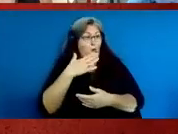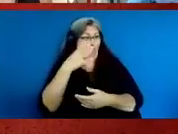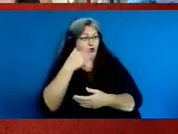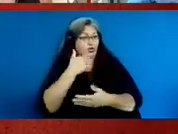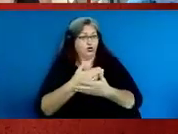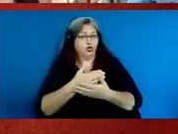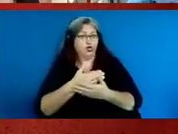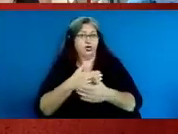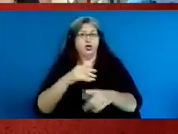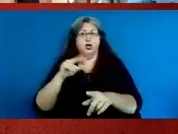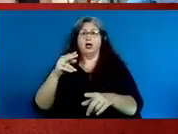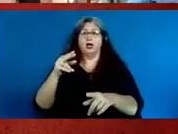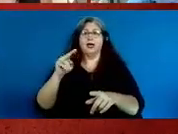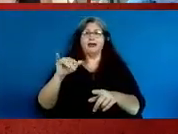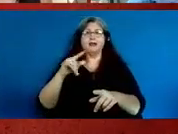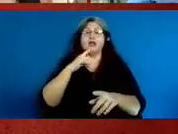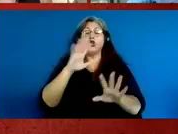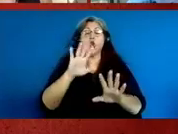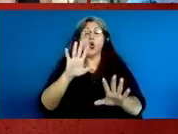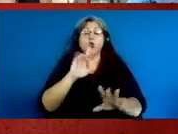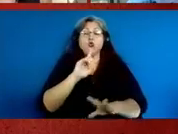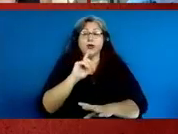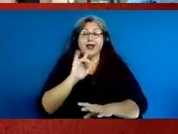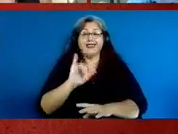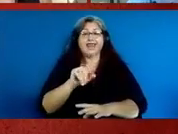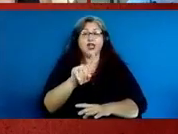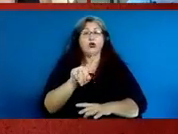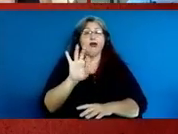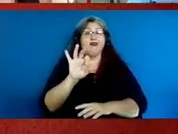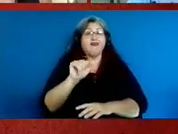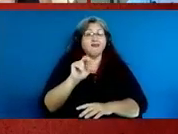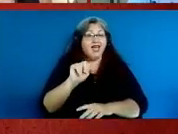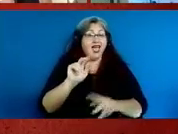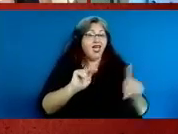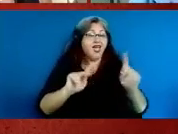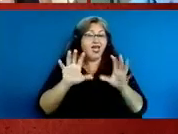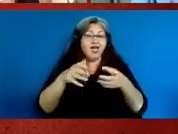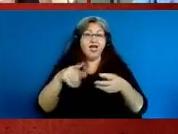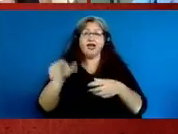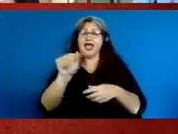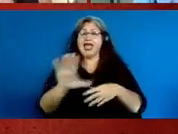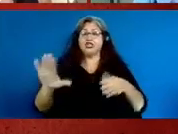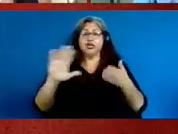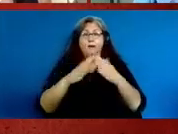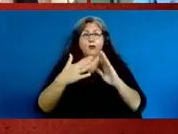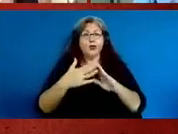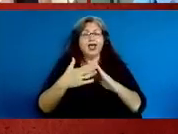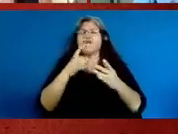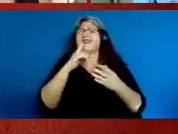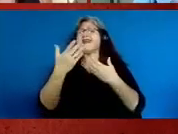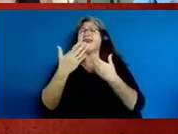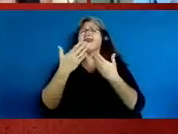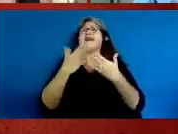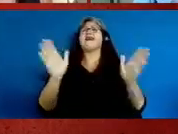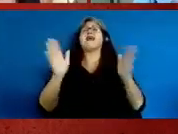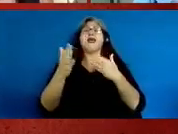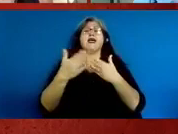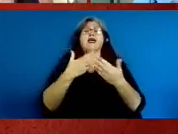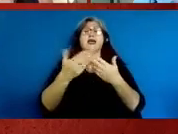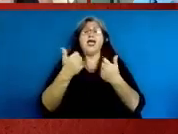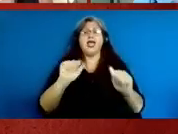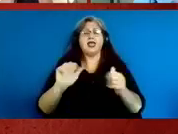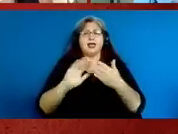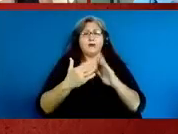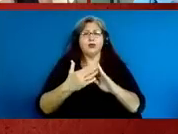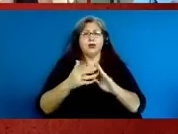really, James, that's how much, you know, your fan base and the Asian community or any community, I think, just